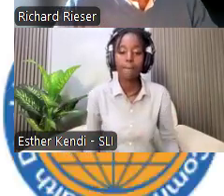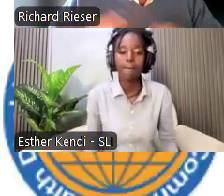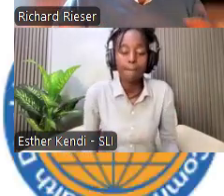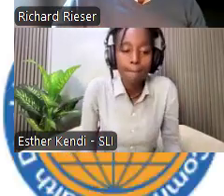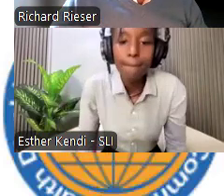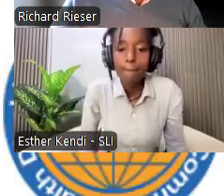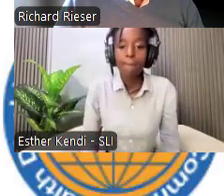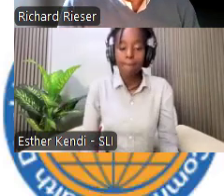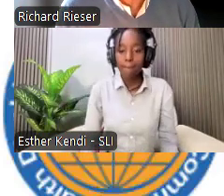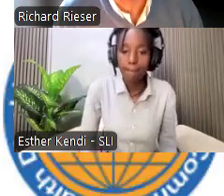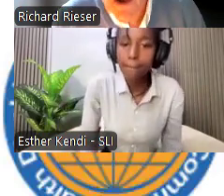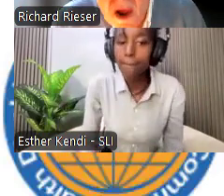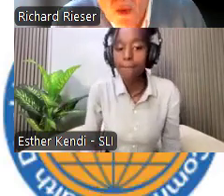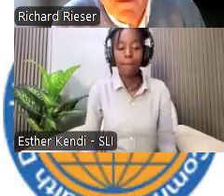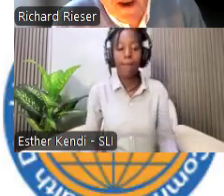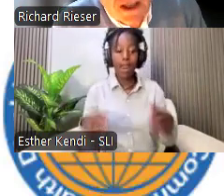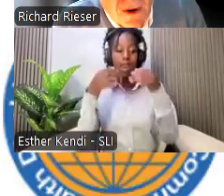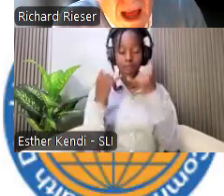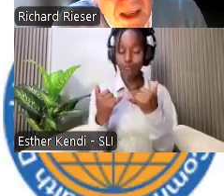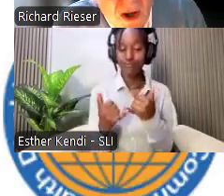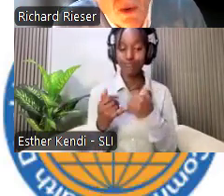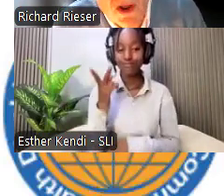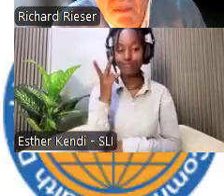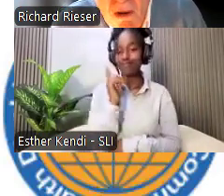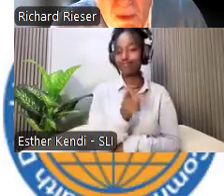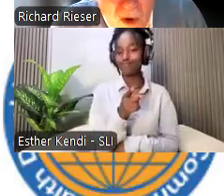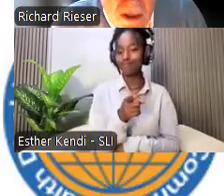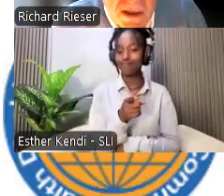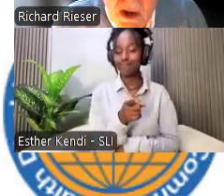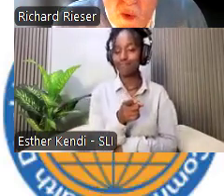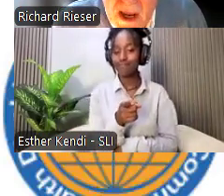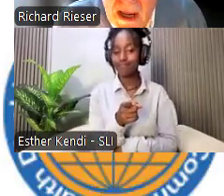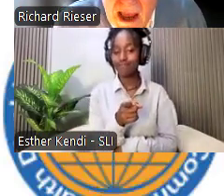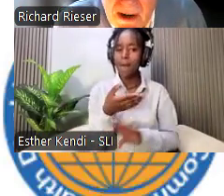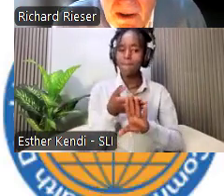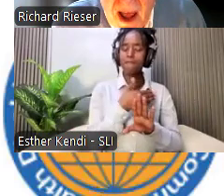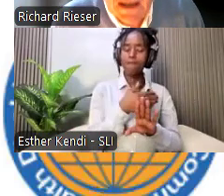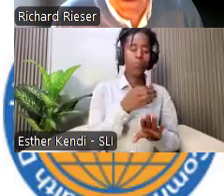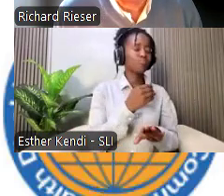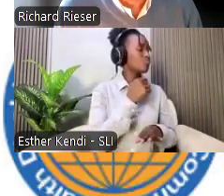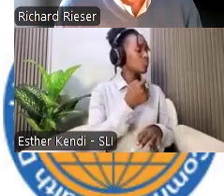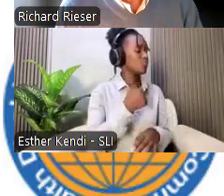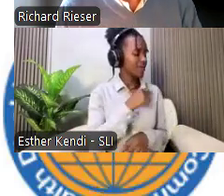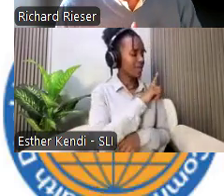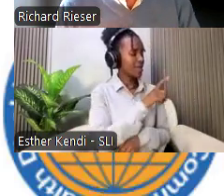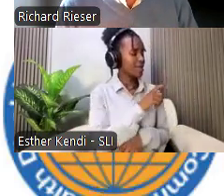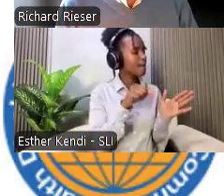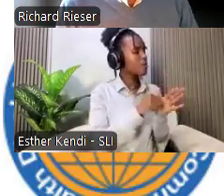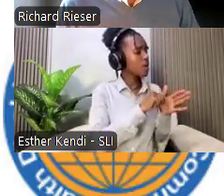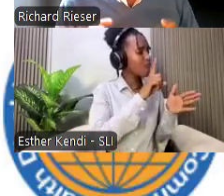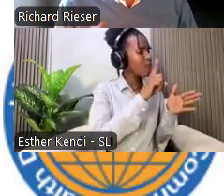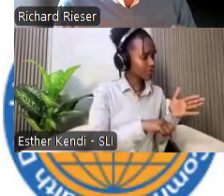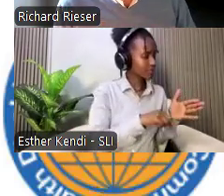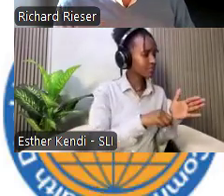How do we come to this view? Well, we first of all had to look at what the problem was. And so we characterize this as the medical